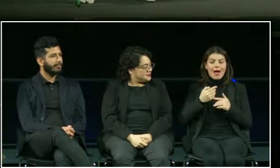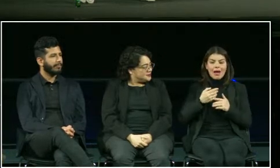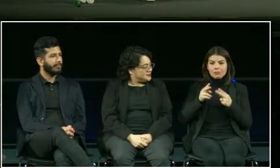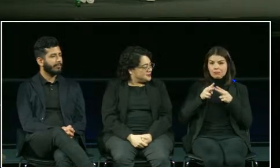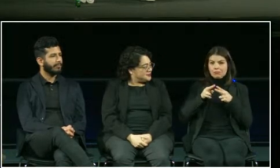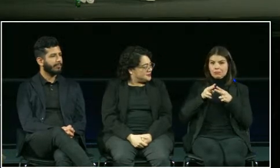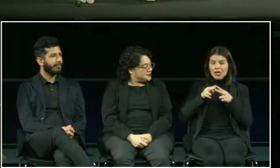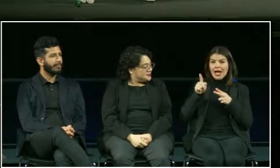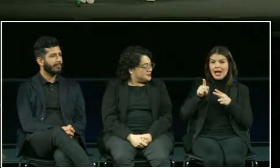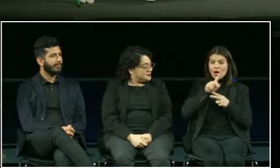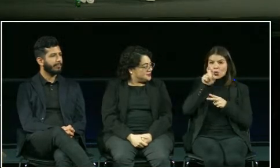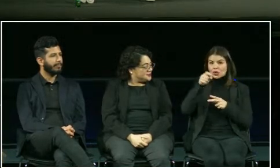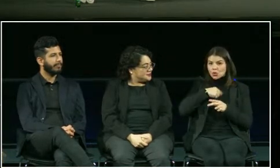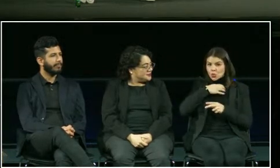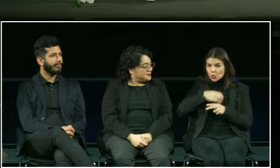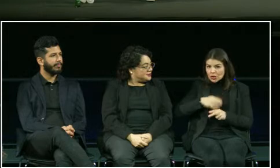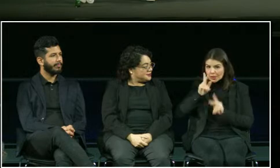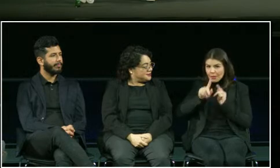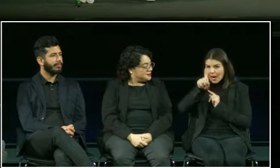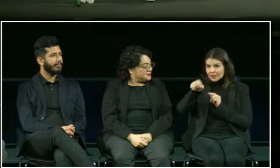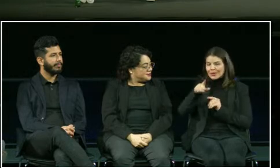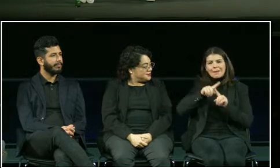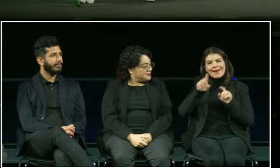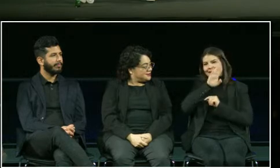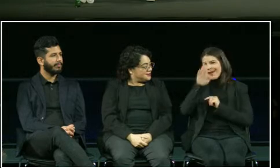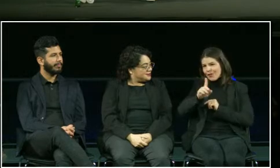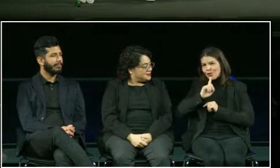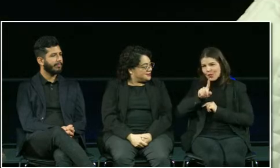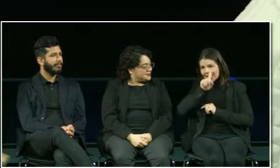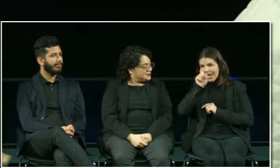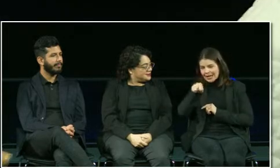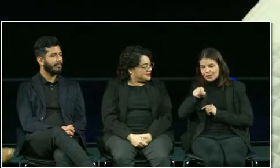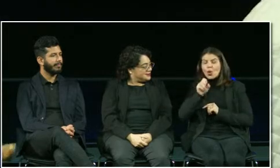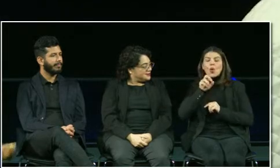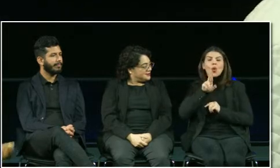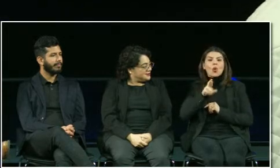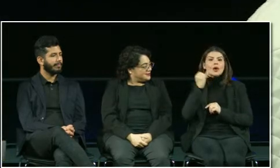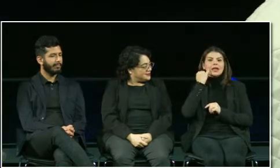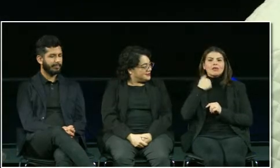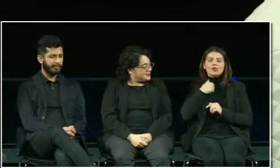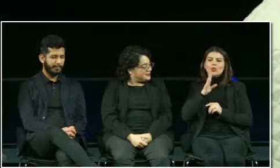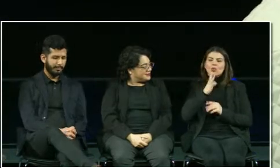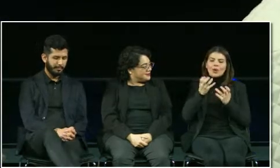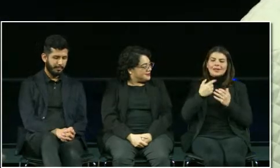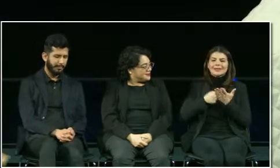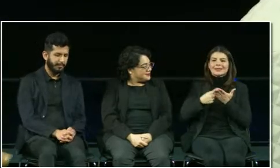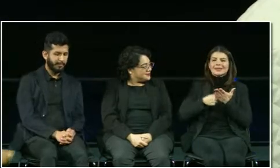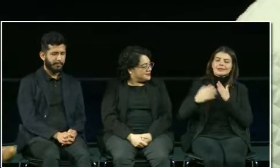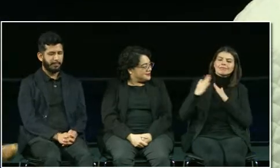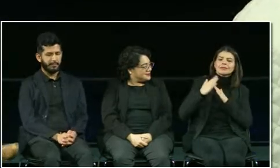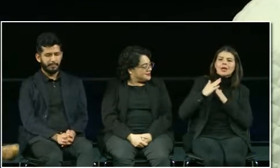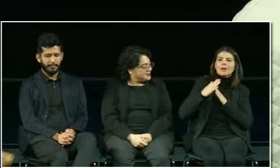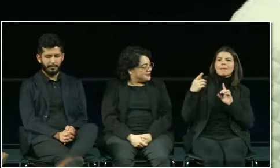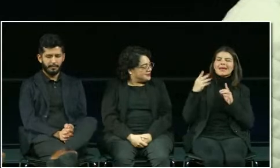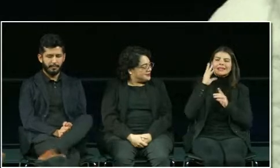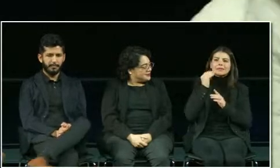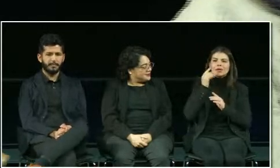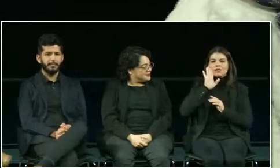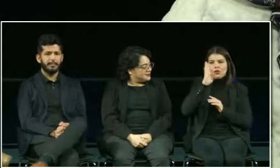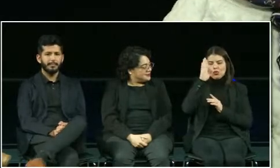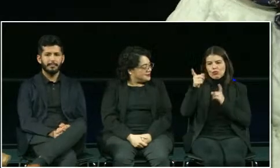a question you wish people would have asked that you never really get a chance to talk about, or a high point in the directing